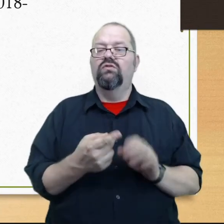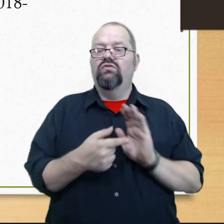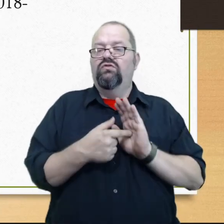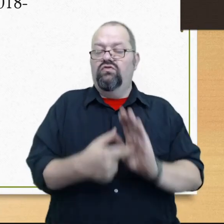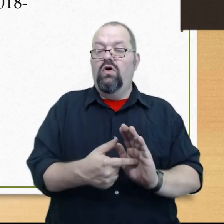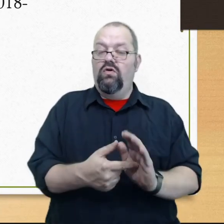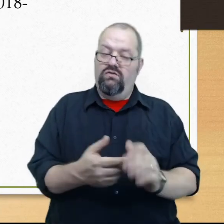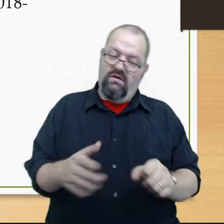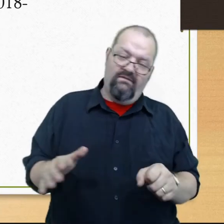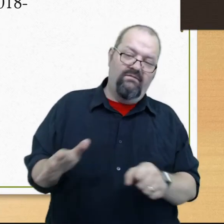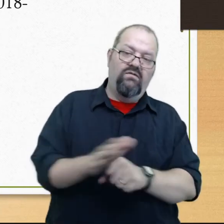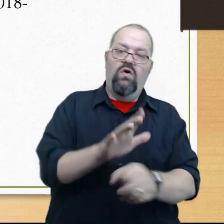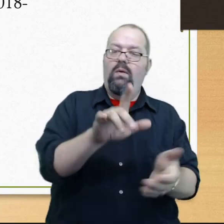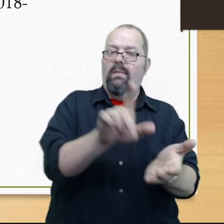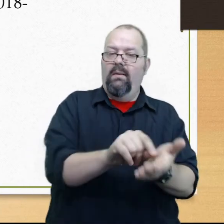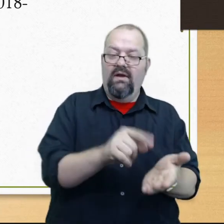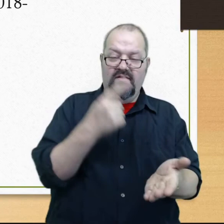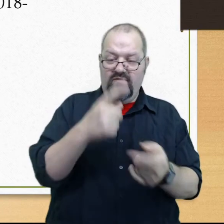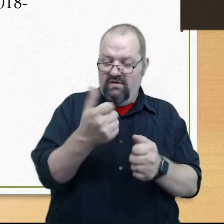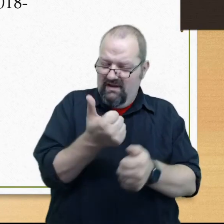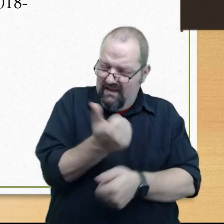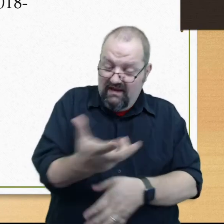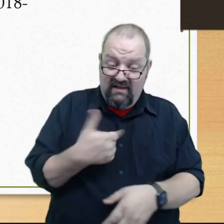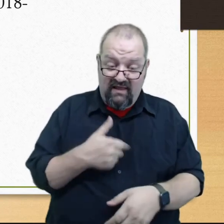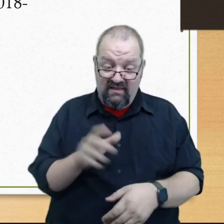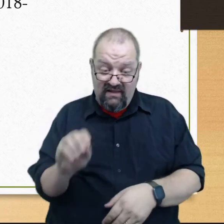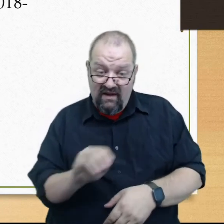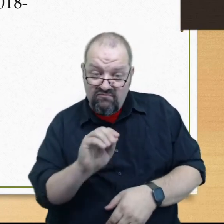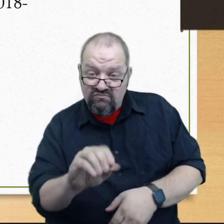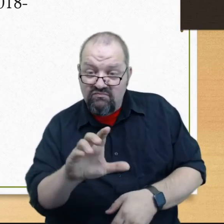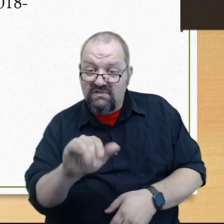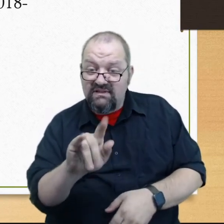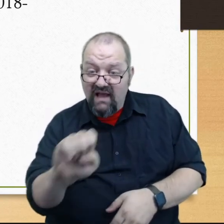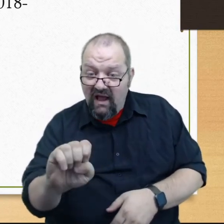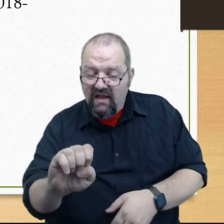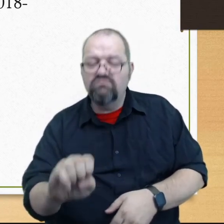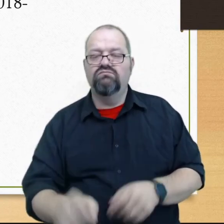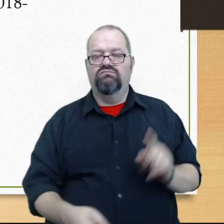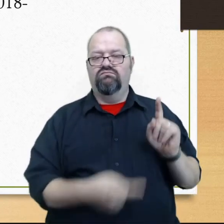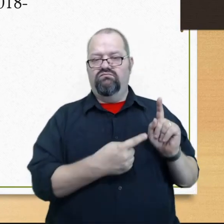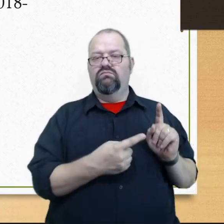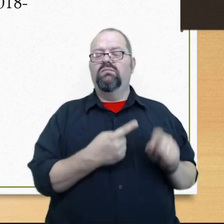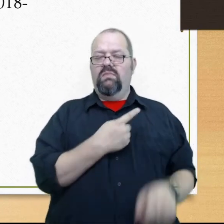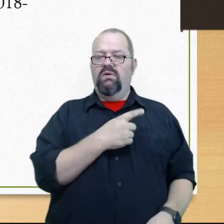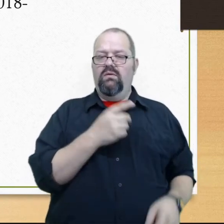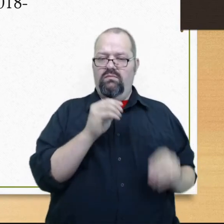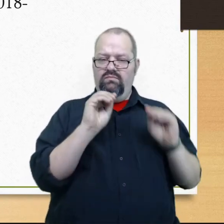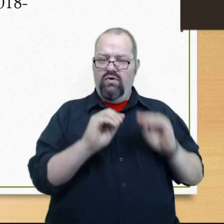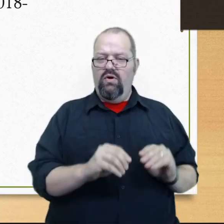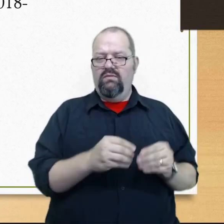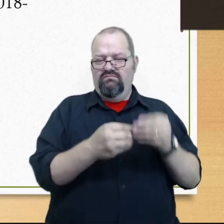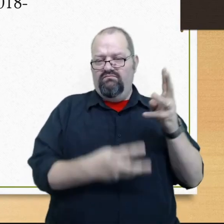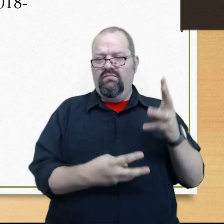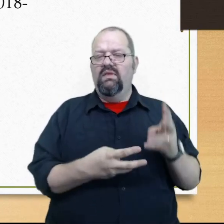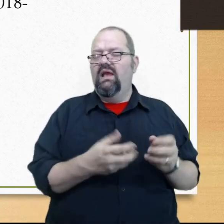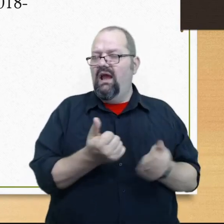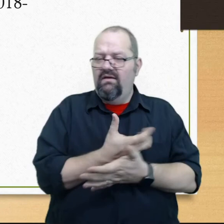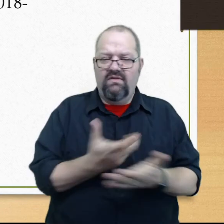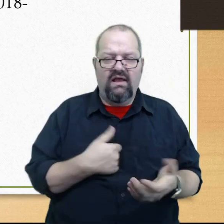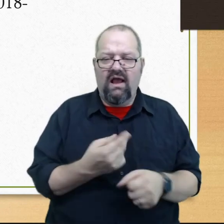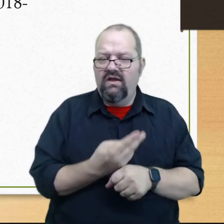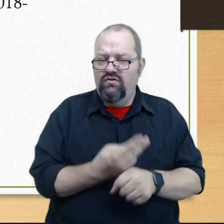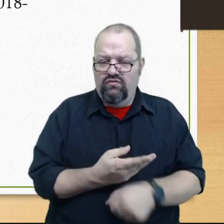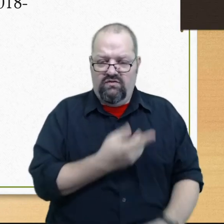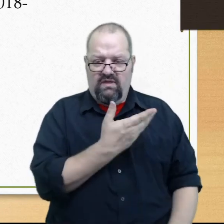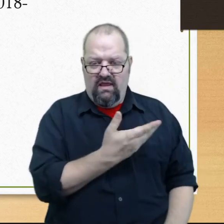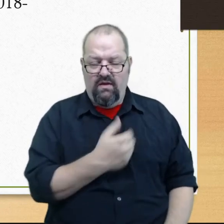information of every source that I used in-text citations for in my video. In-text citations tag another source's idea. The Works